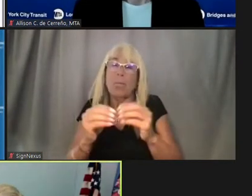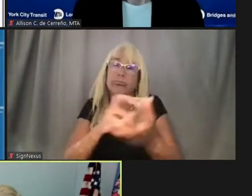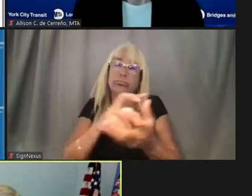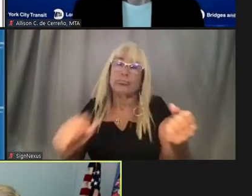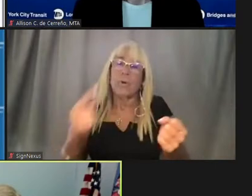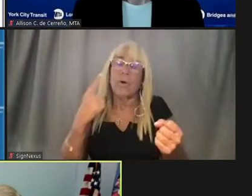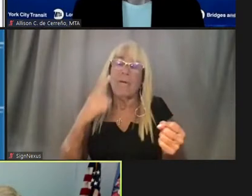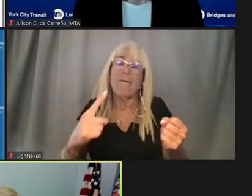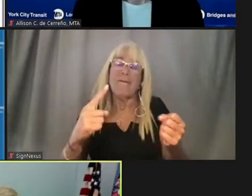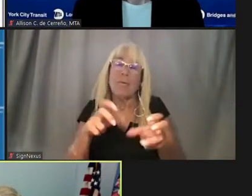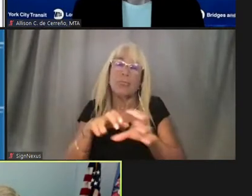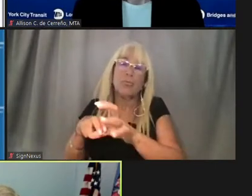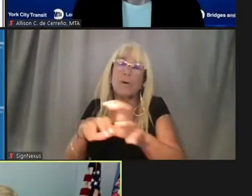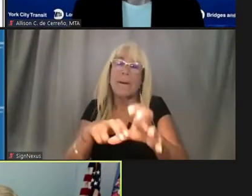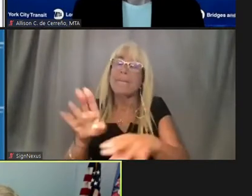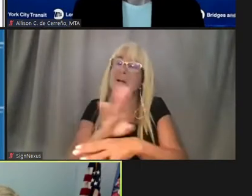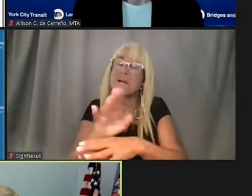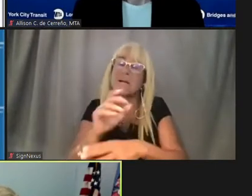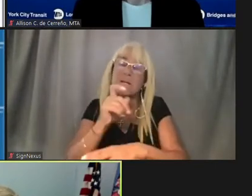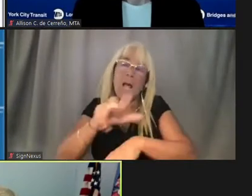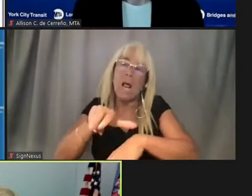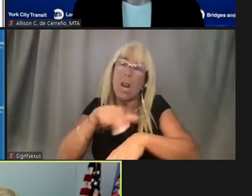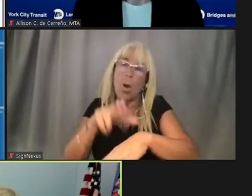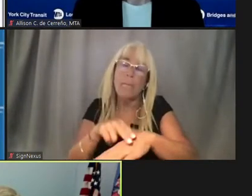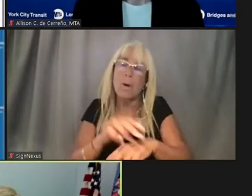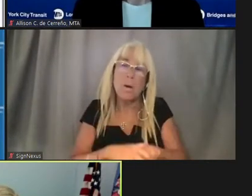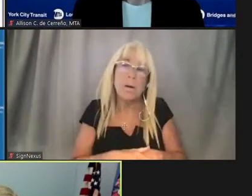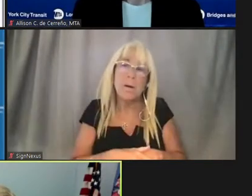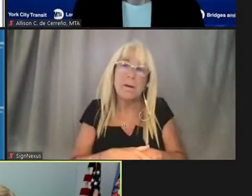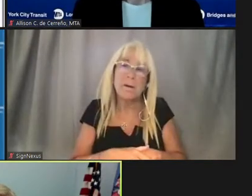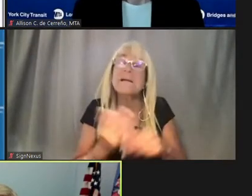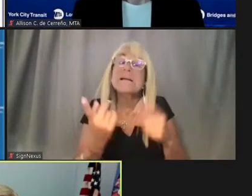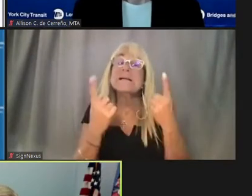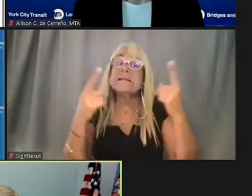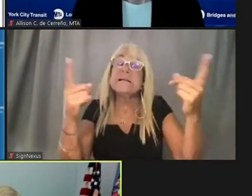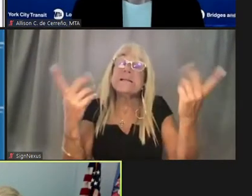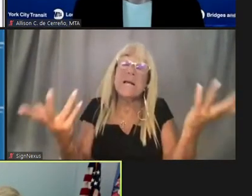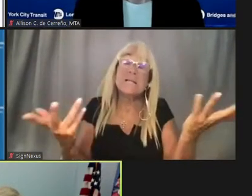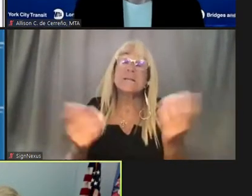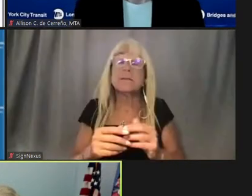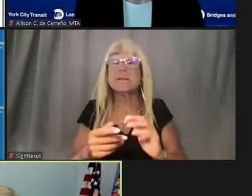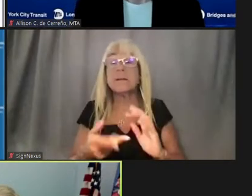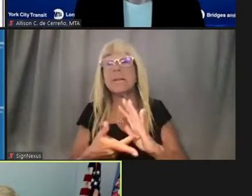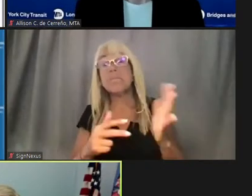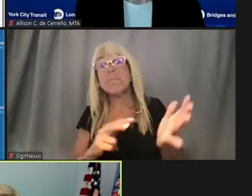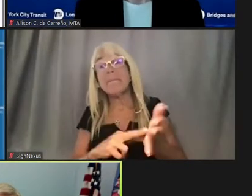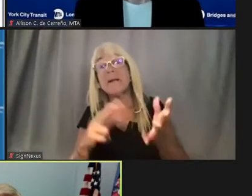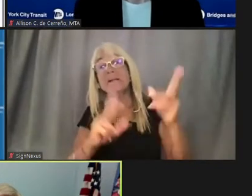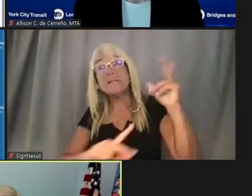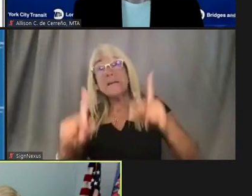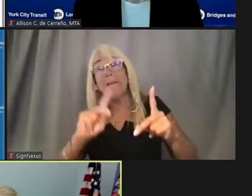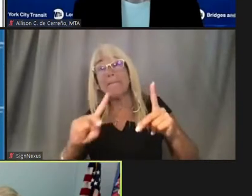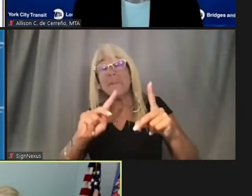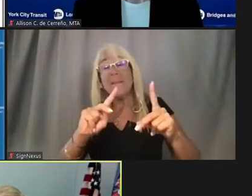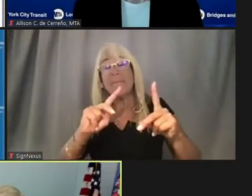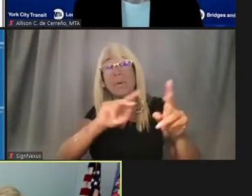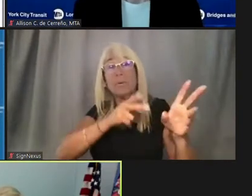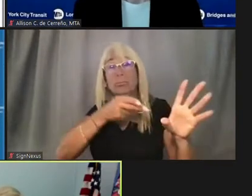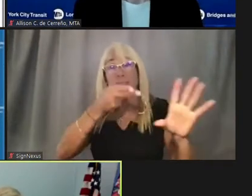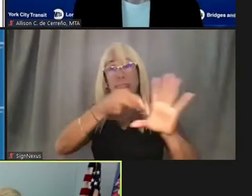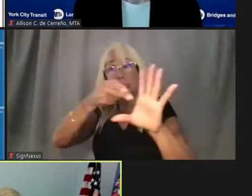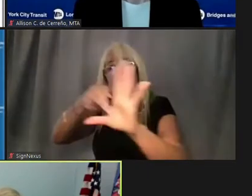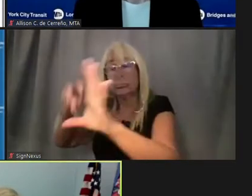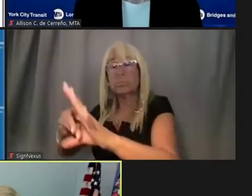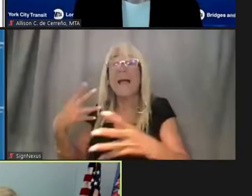businesses haven't returned to normal and their success success requires the patronage and financial support of